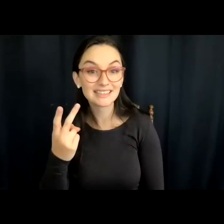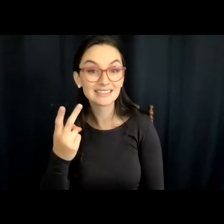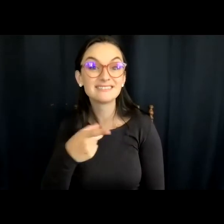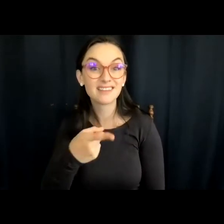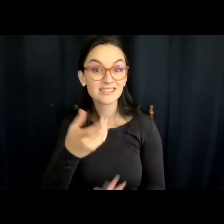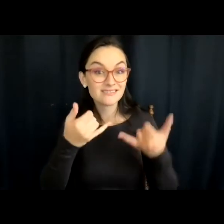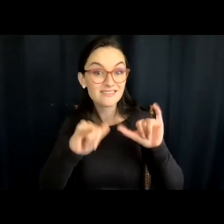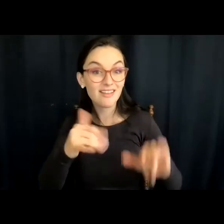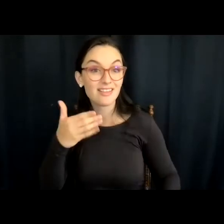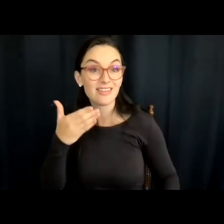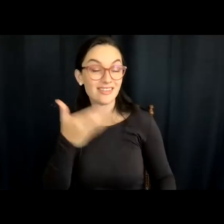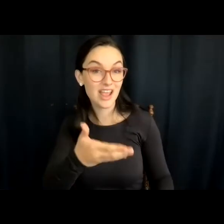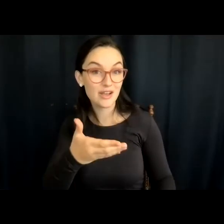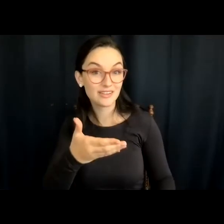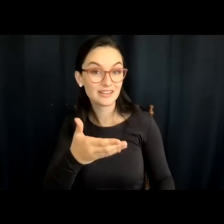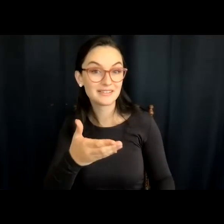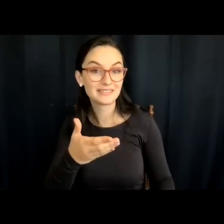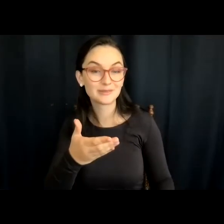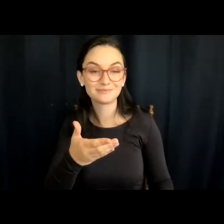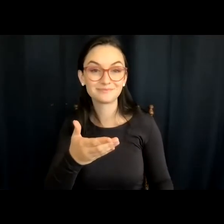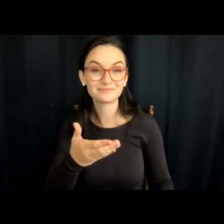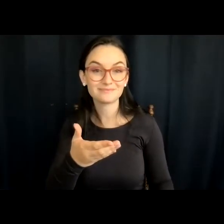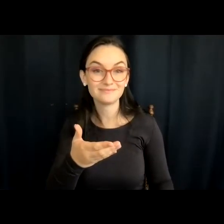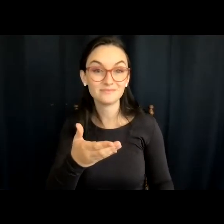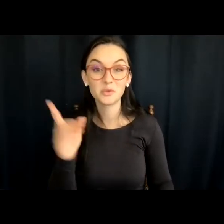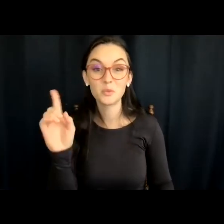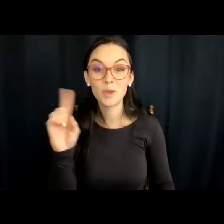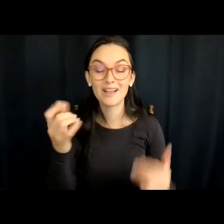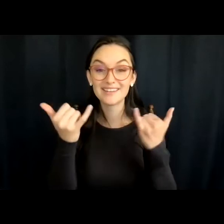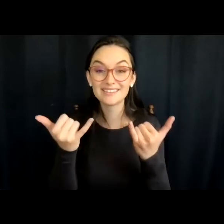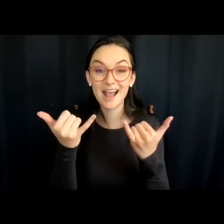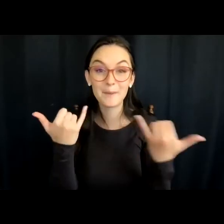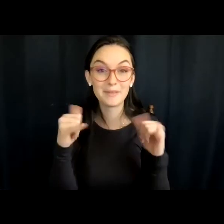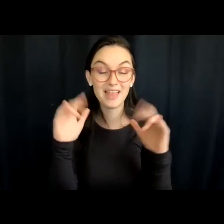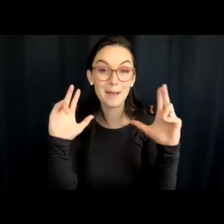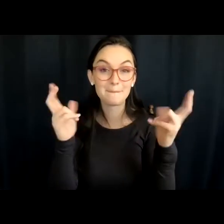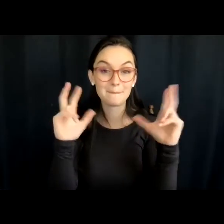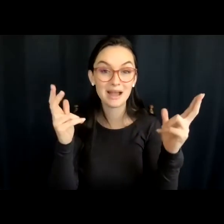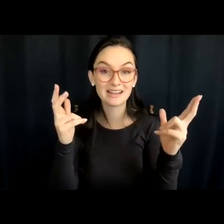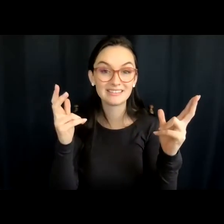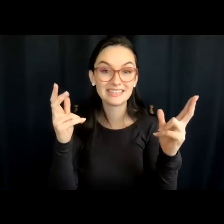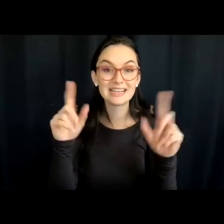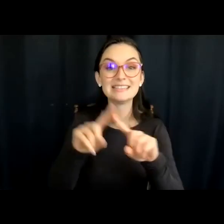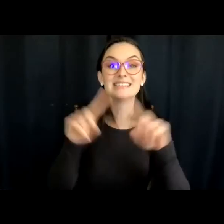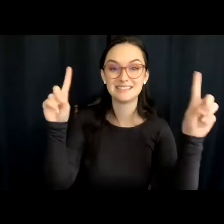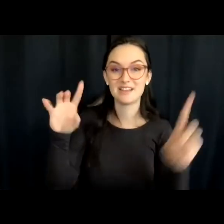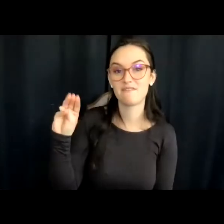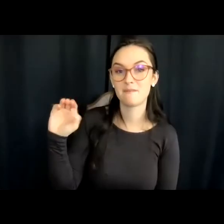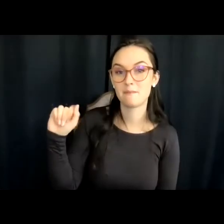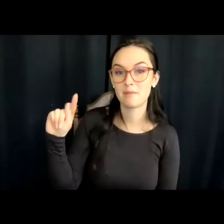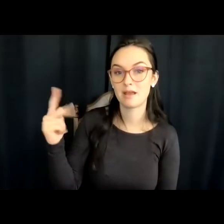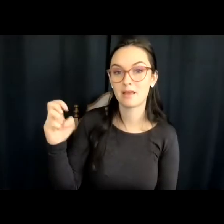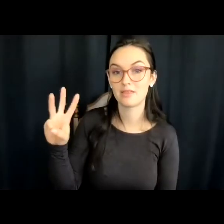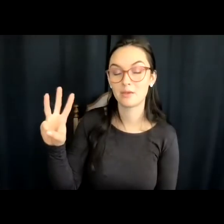stand on the U of O campus, where they now play basketball is at Matthew Knight Arena. This is the old arena where they